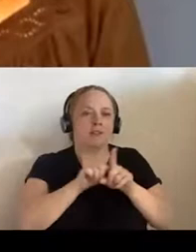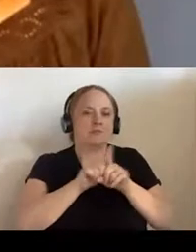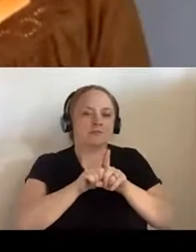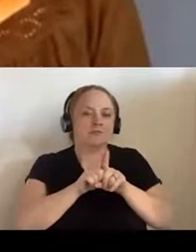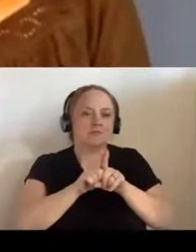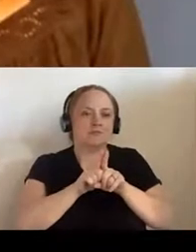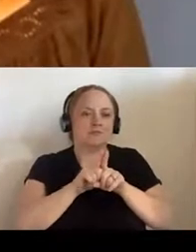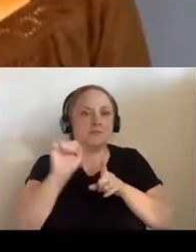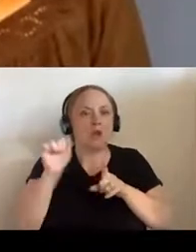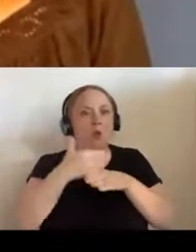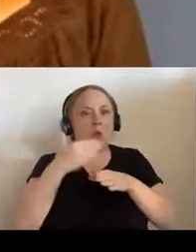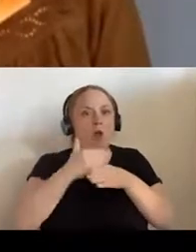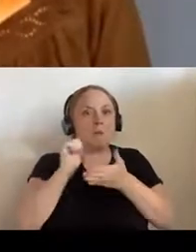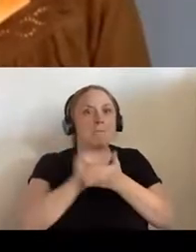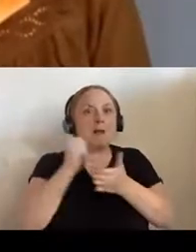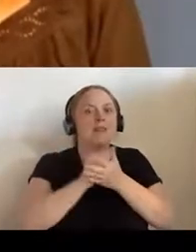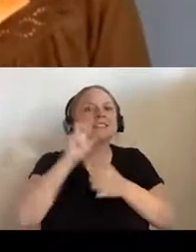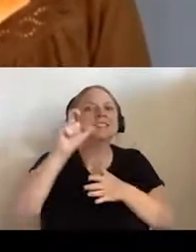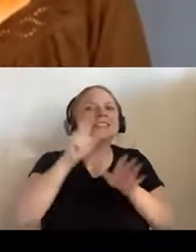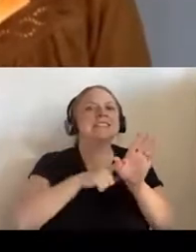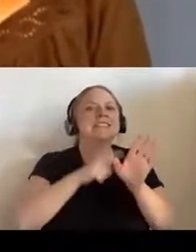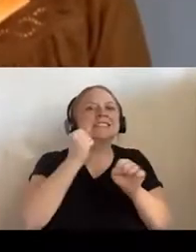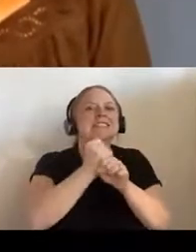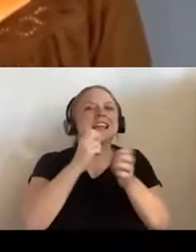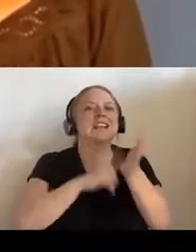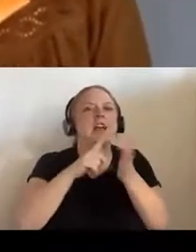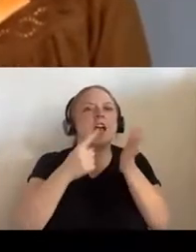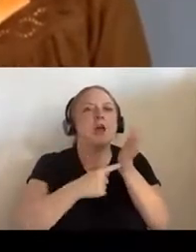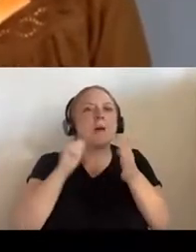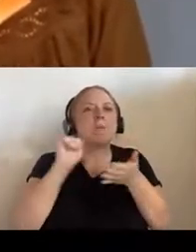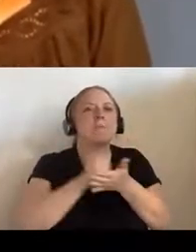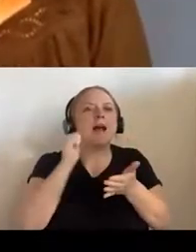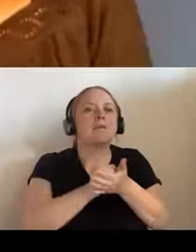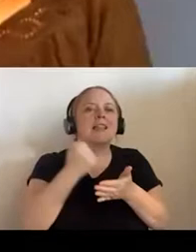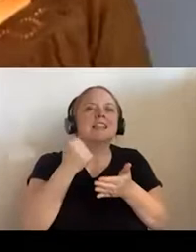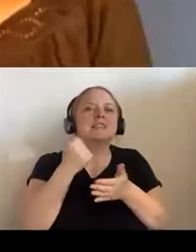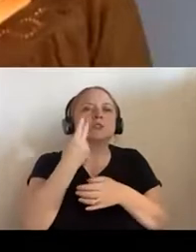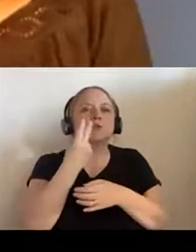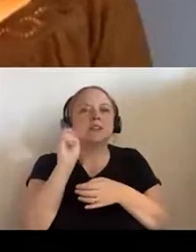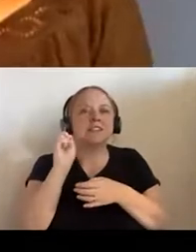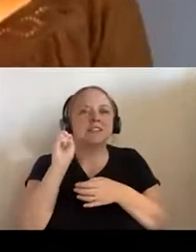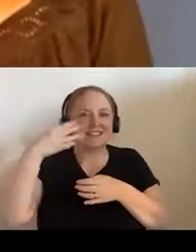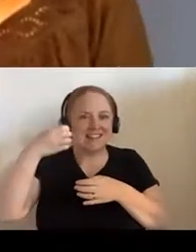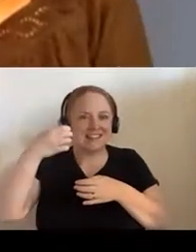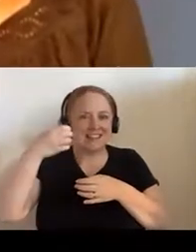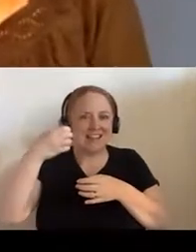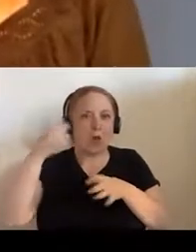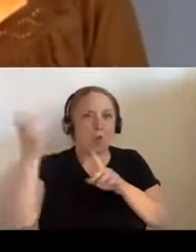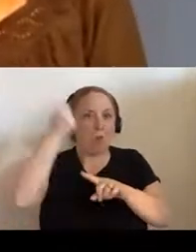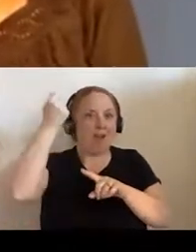spring 2019 and won the Writers Guild 2020 Award for the Best First Novel. Little plug here, that